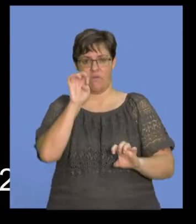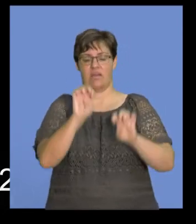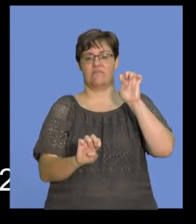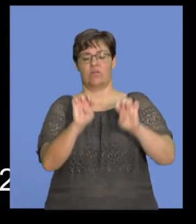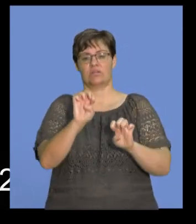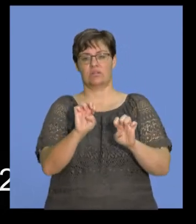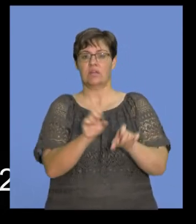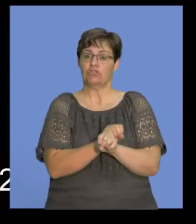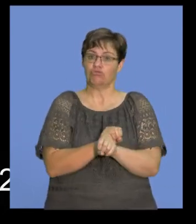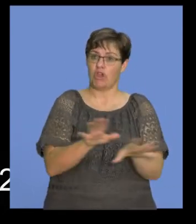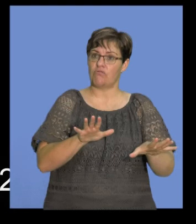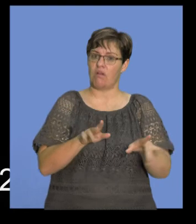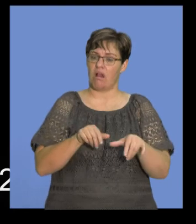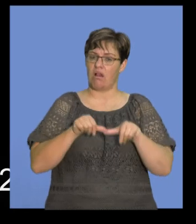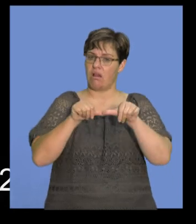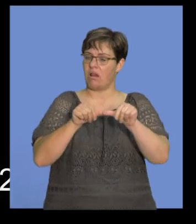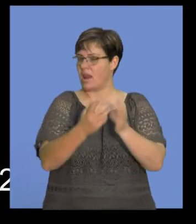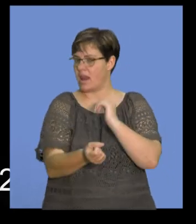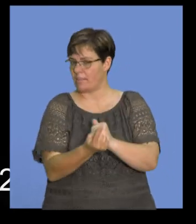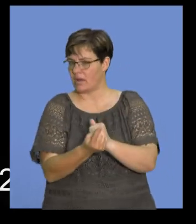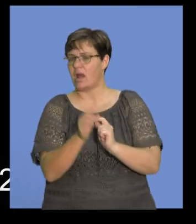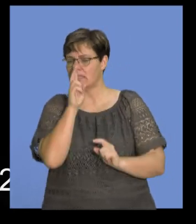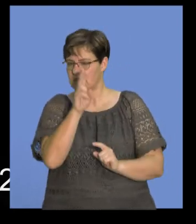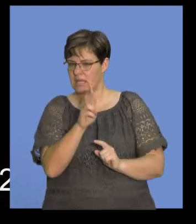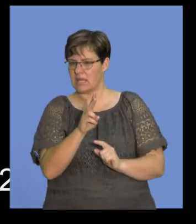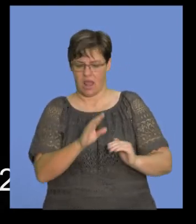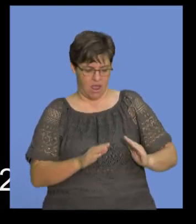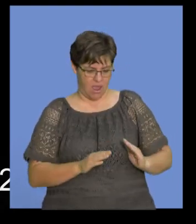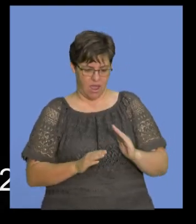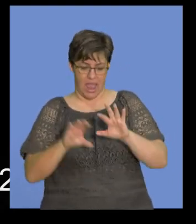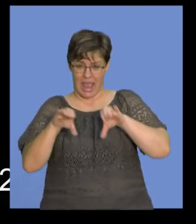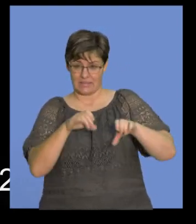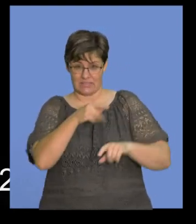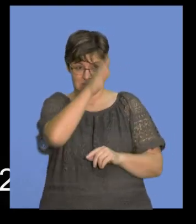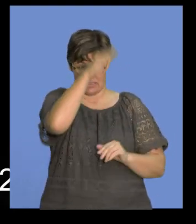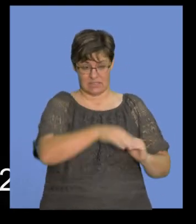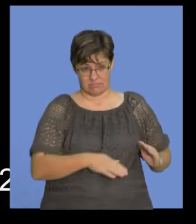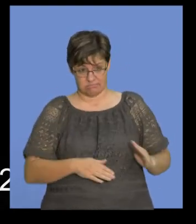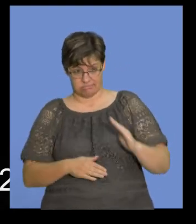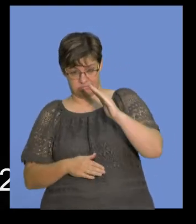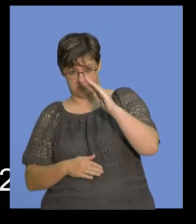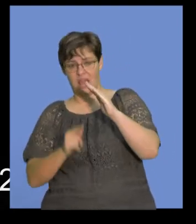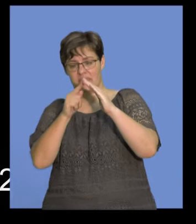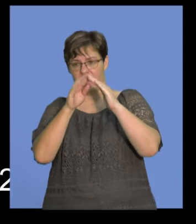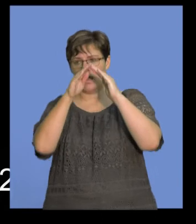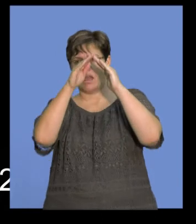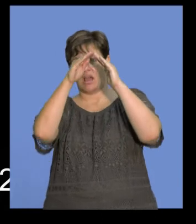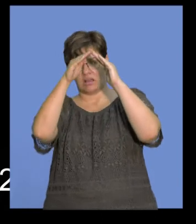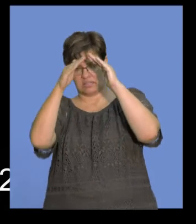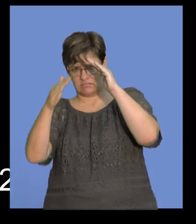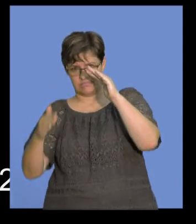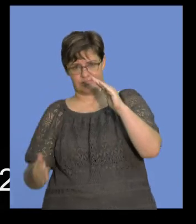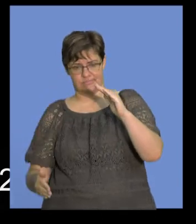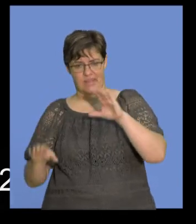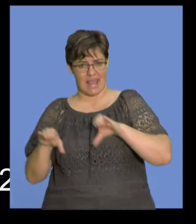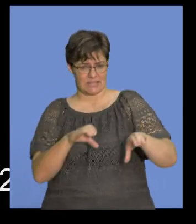to evaluate what is the general trend. So I'm seeing an increase in the enzyme activity, and then I'm seeing a